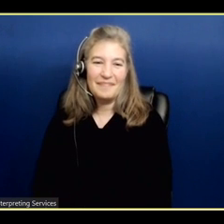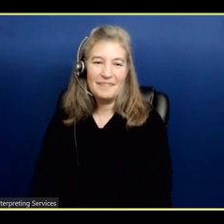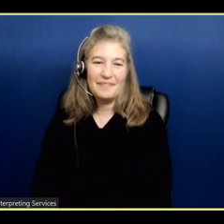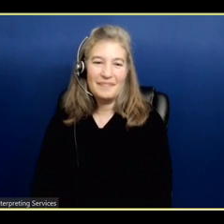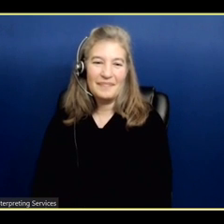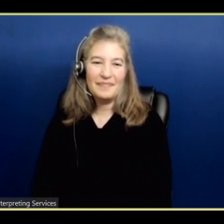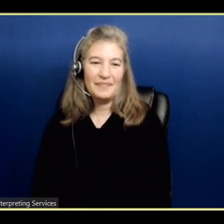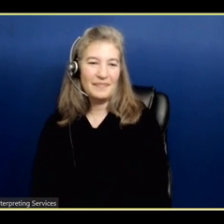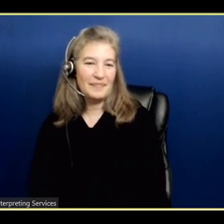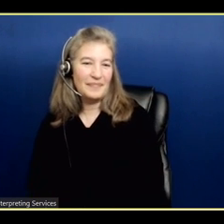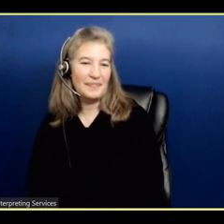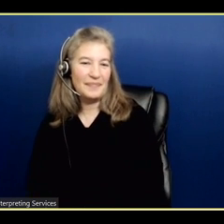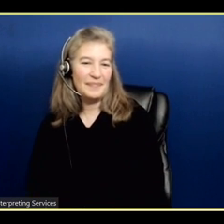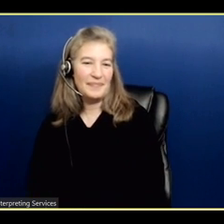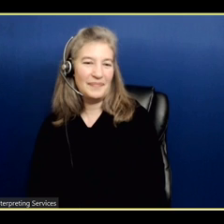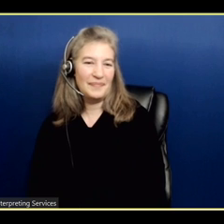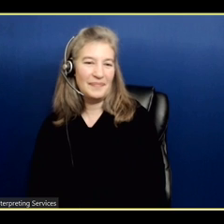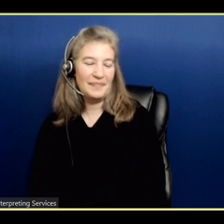Great.